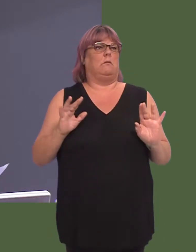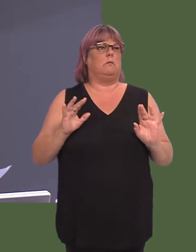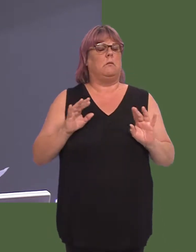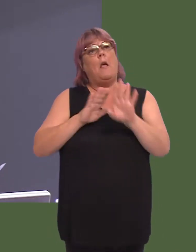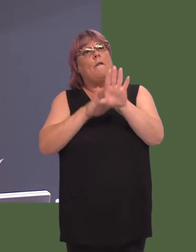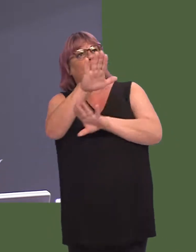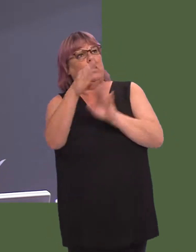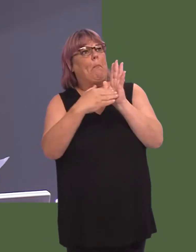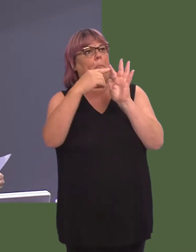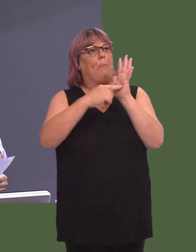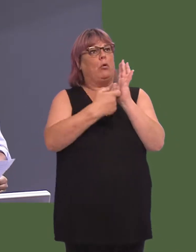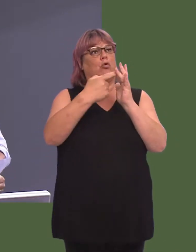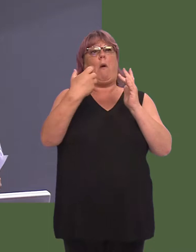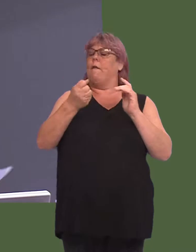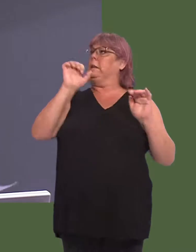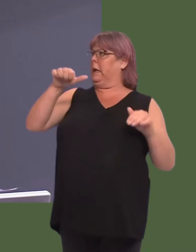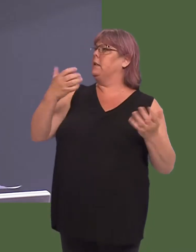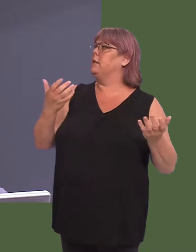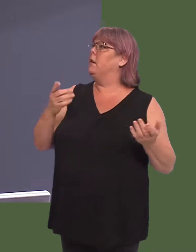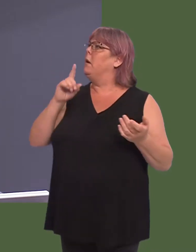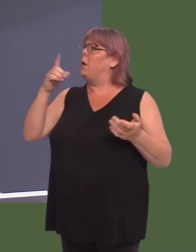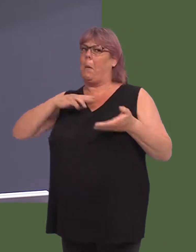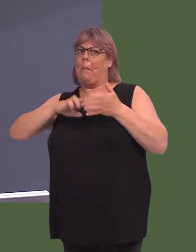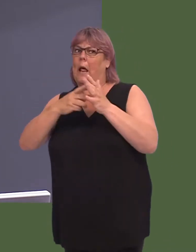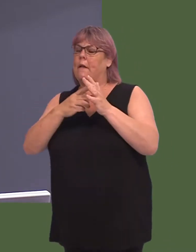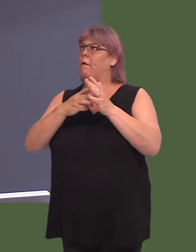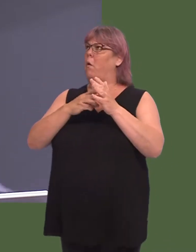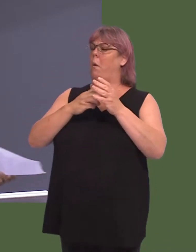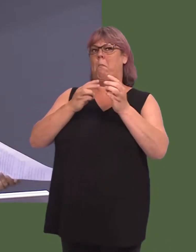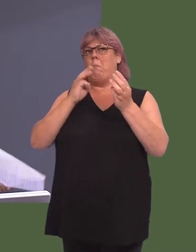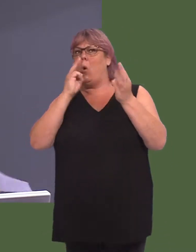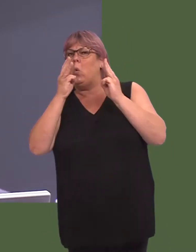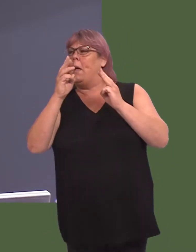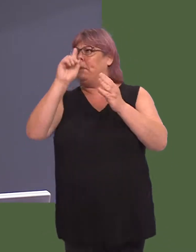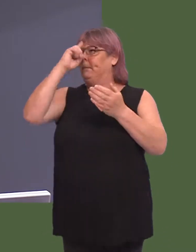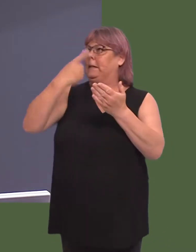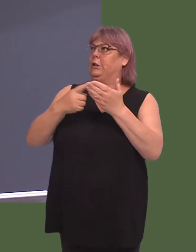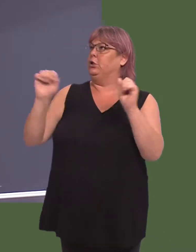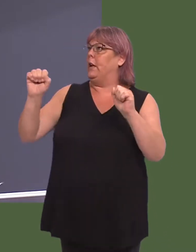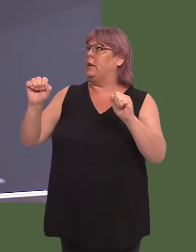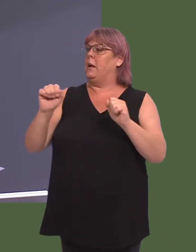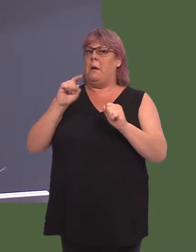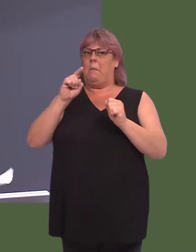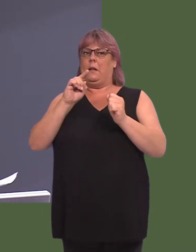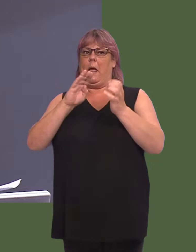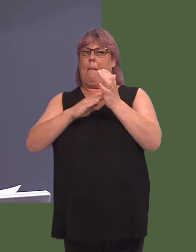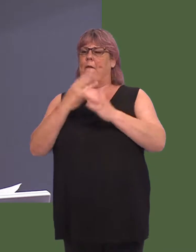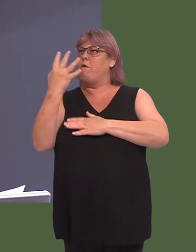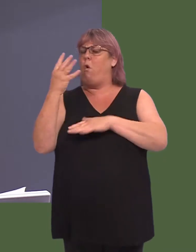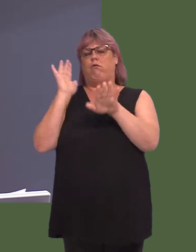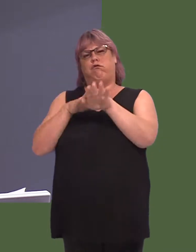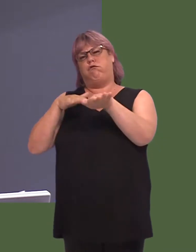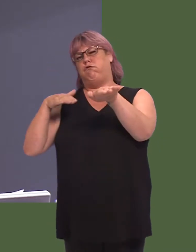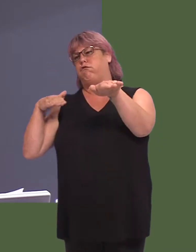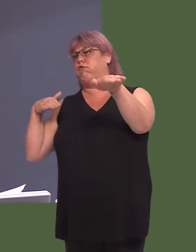metro is at some point in the future. You're also planning on building a motorway when you can make a decision, but that traffic